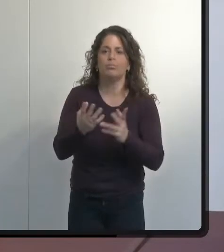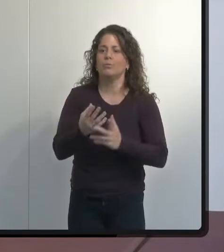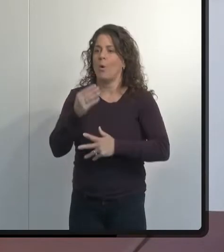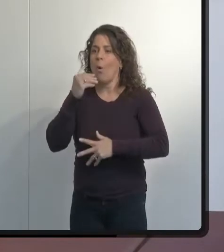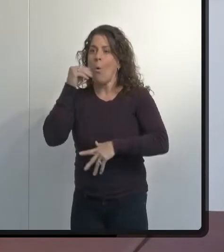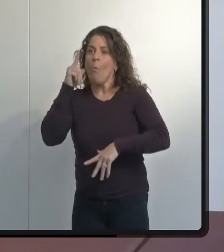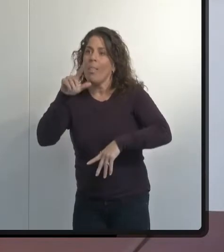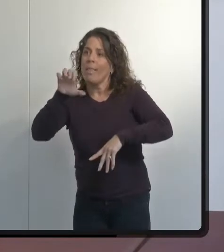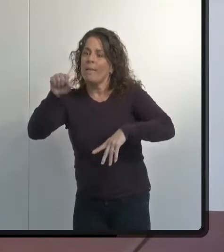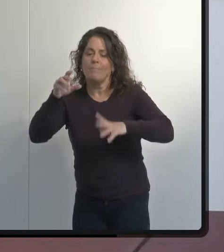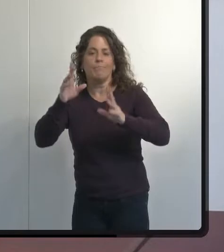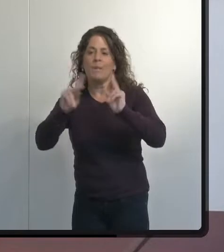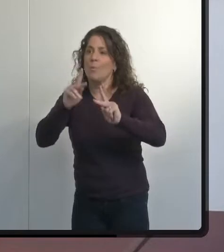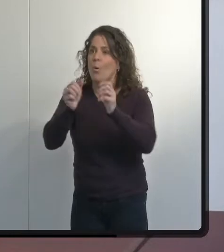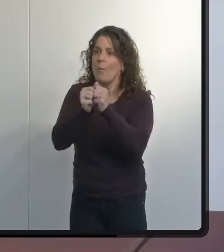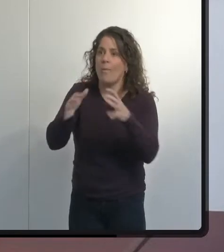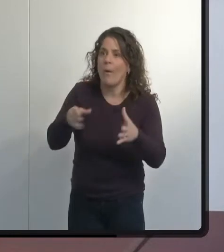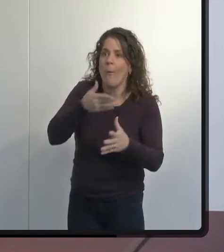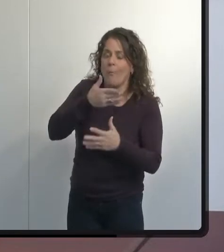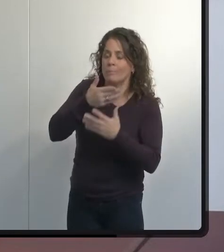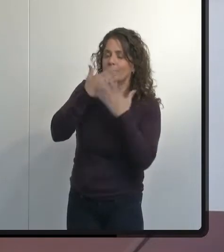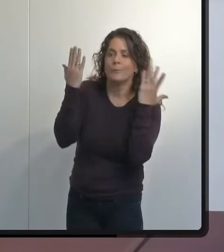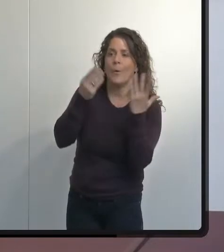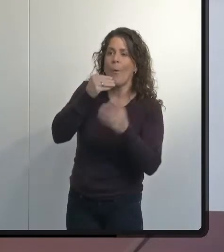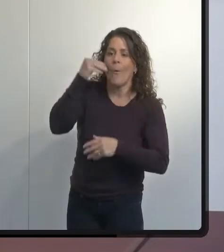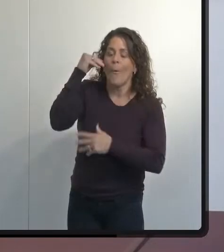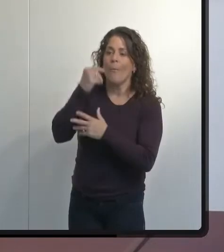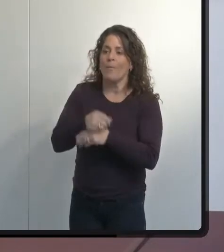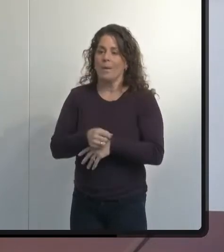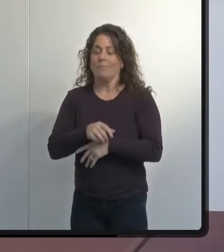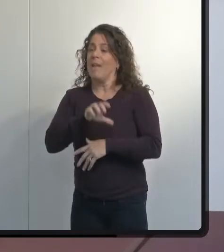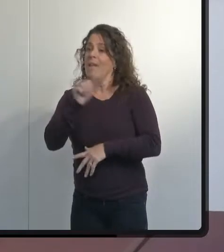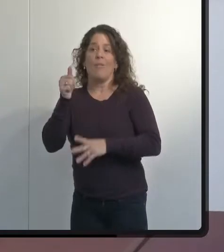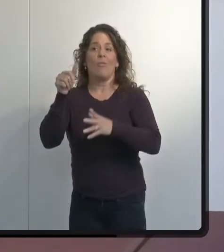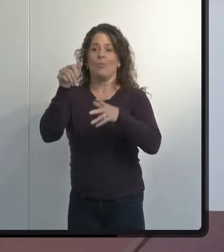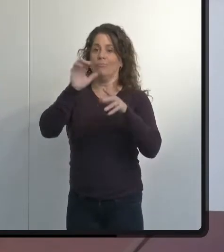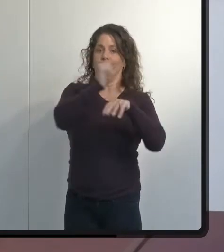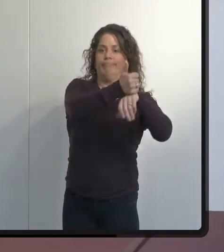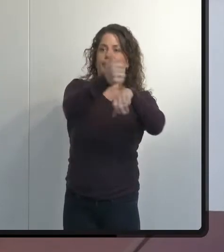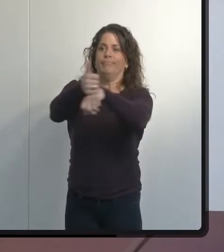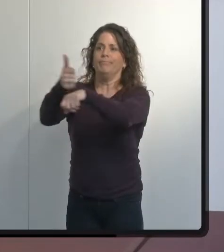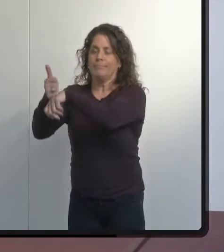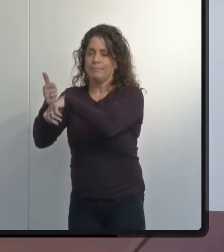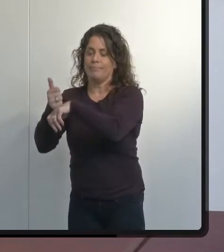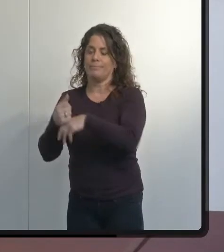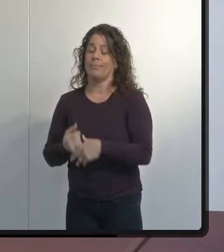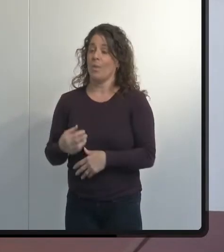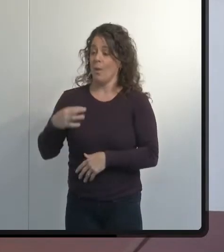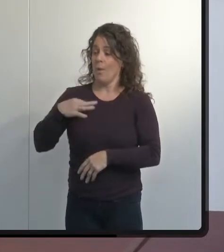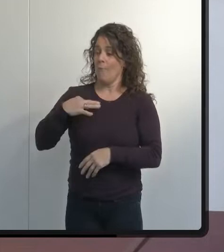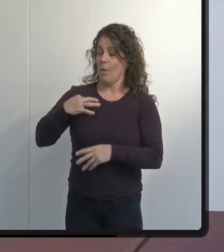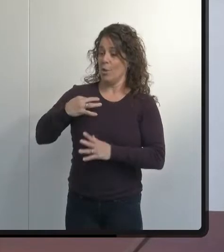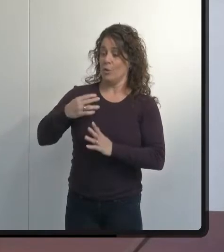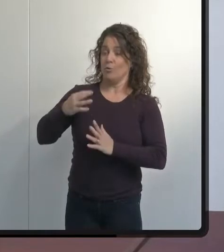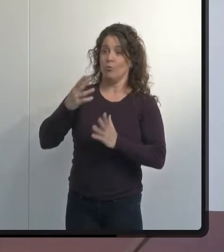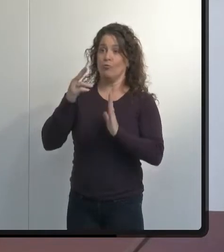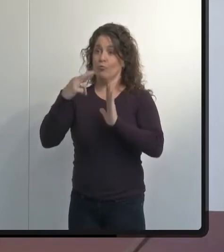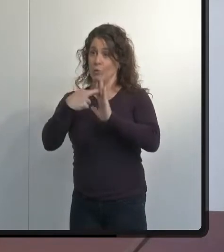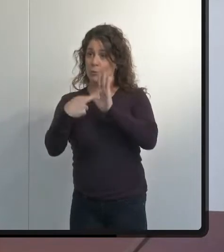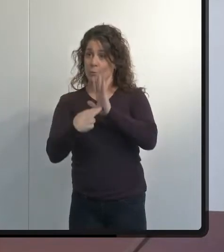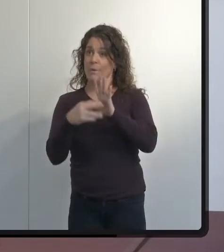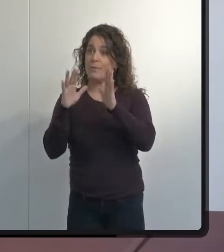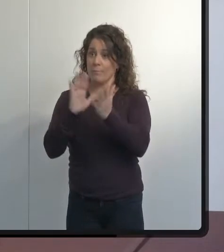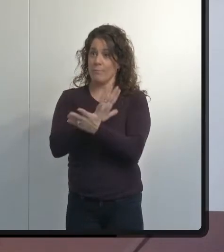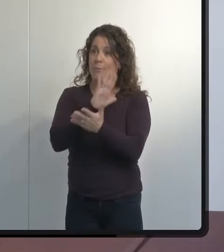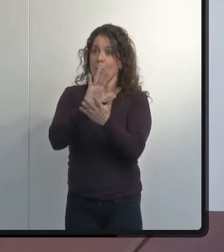centers, call centers, medical sites, and other locations. On the volunteer registration form, you'll be asked to describe